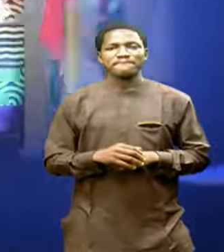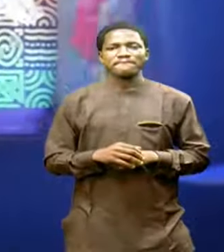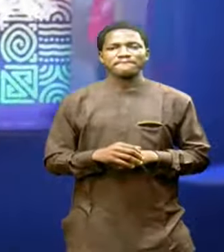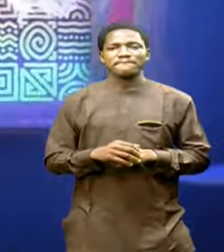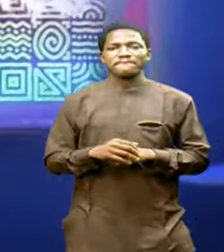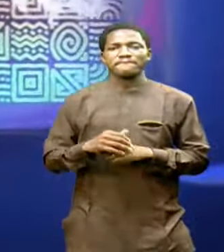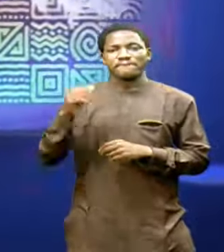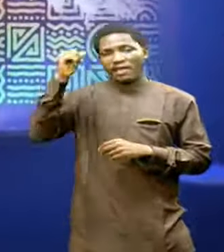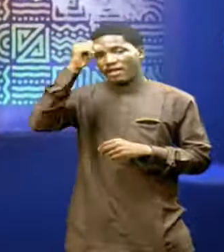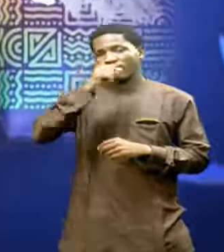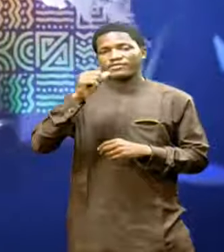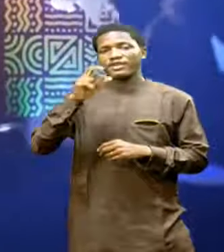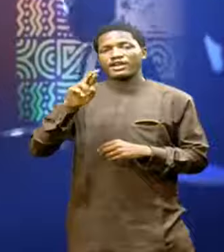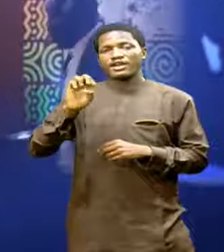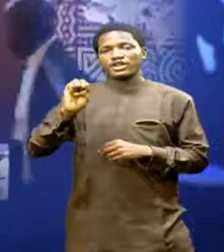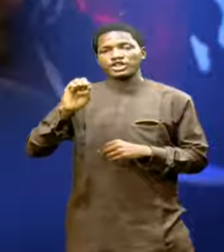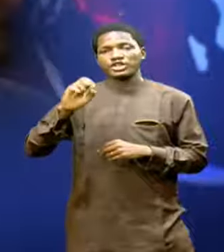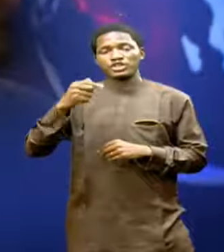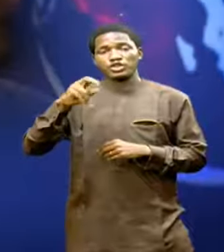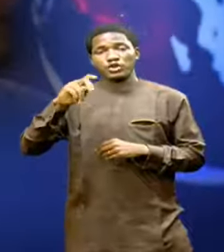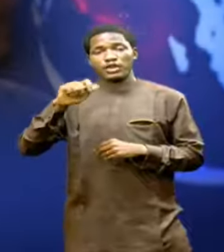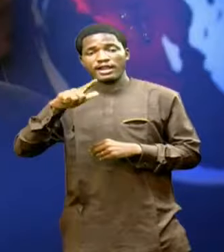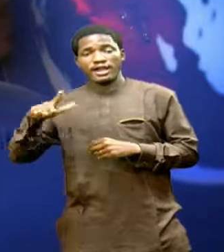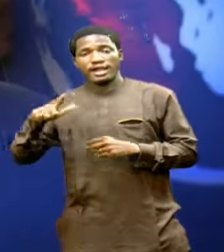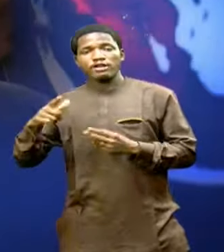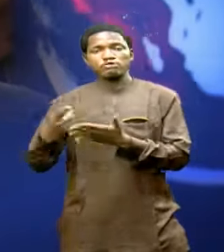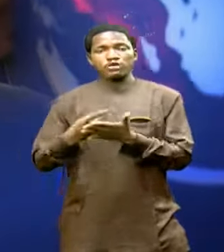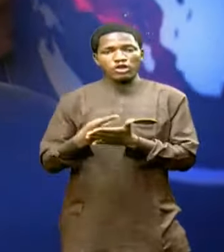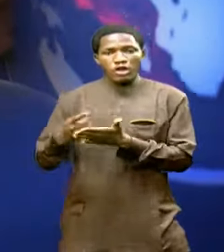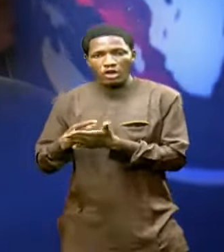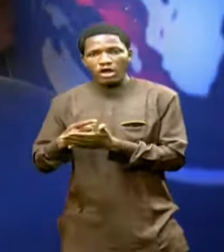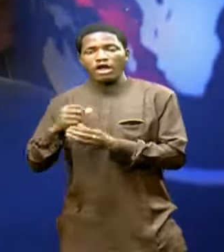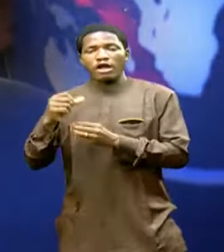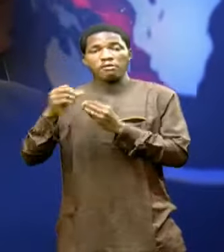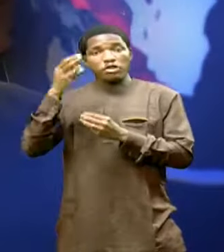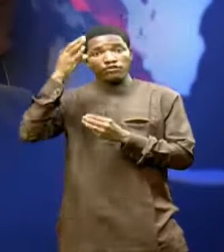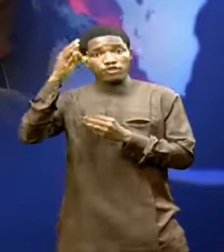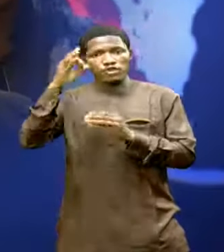Africa Regional Dialogue on the Summit of the Future opens in Abuja.